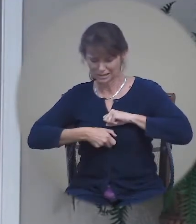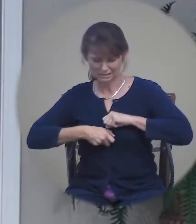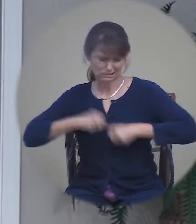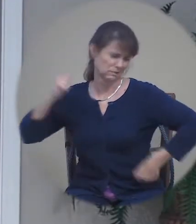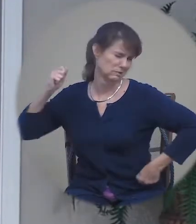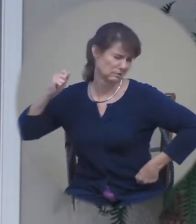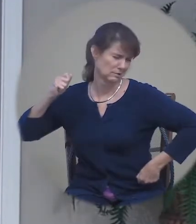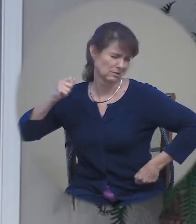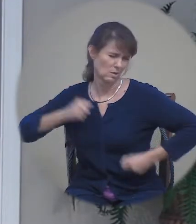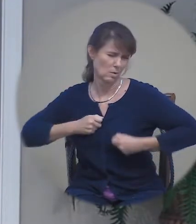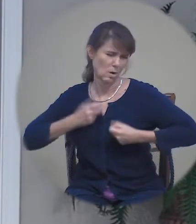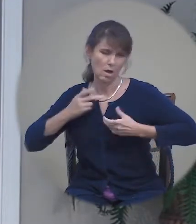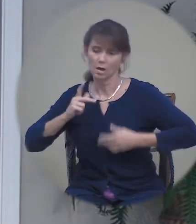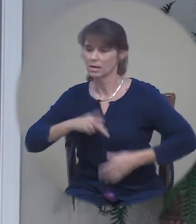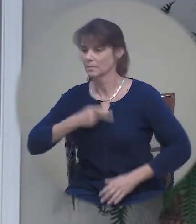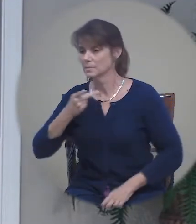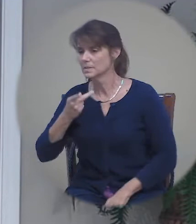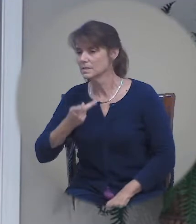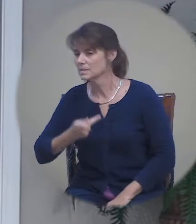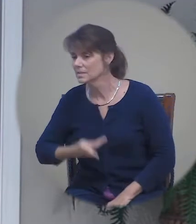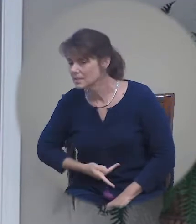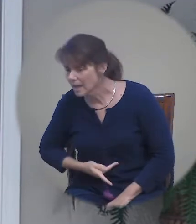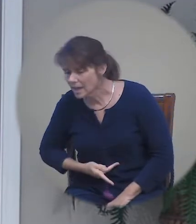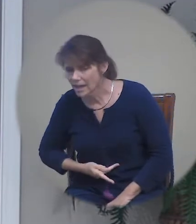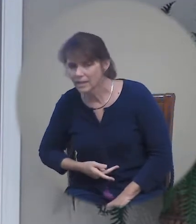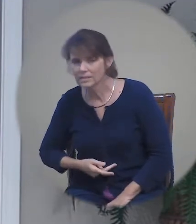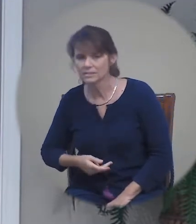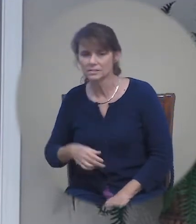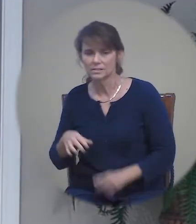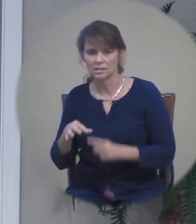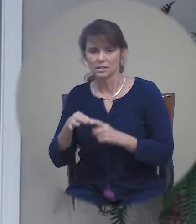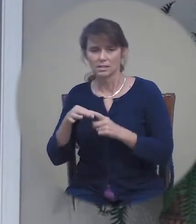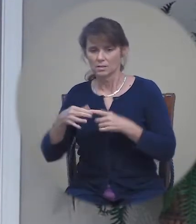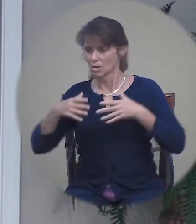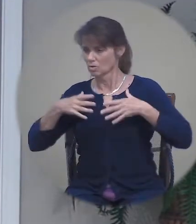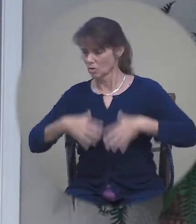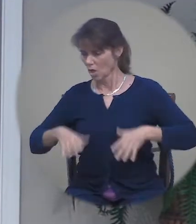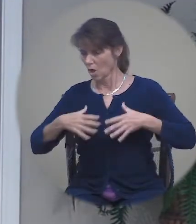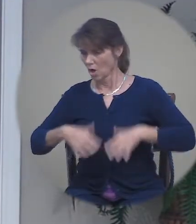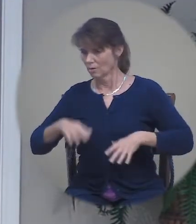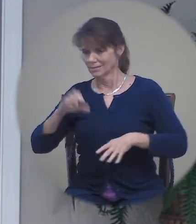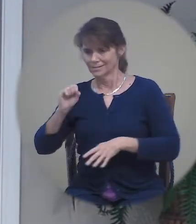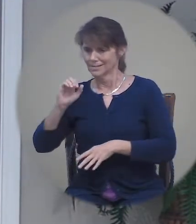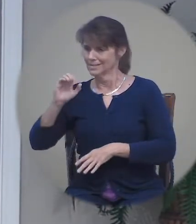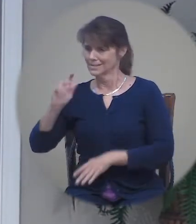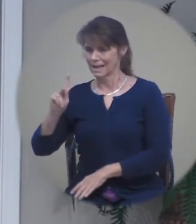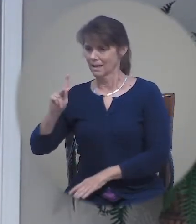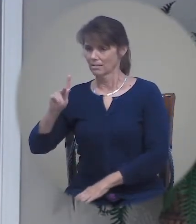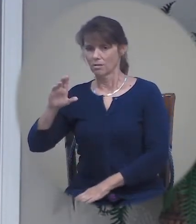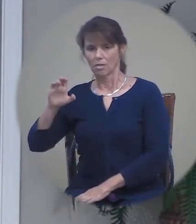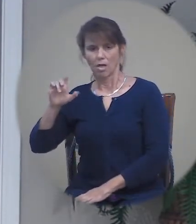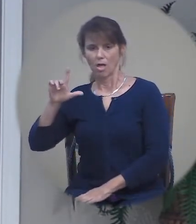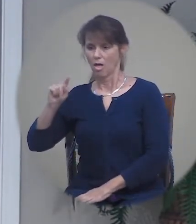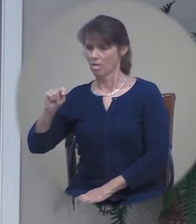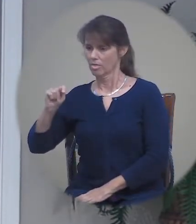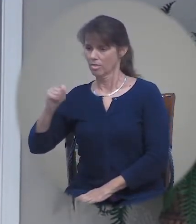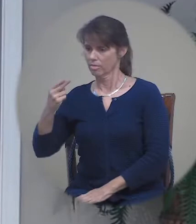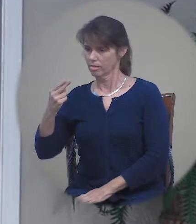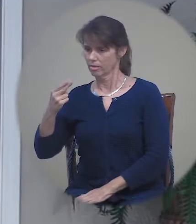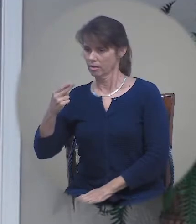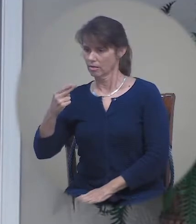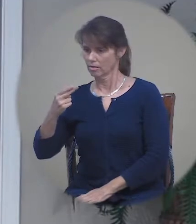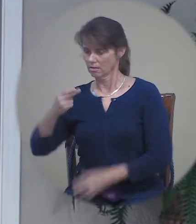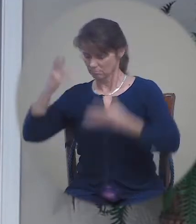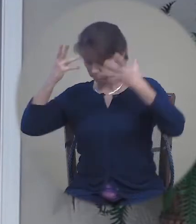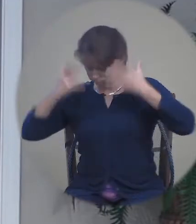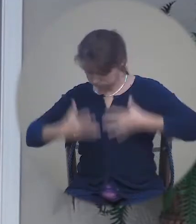on, hears of it, and he shows despair in himself. Okay. I mean, he tears his